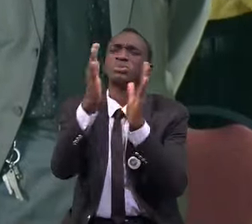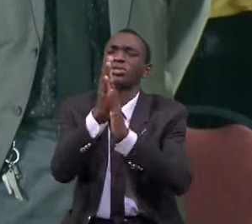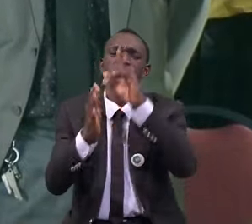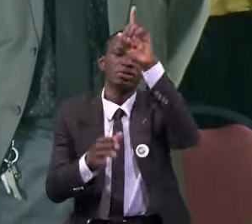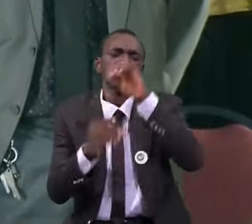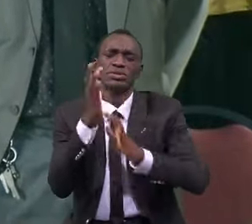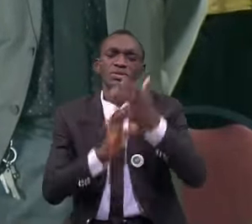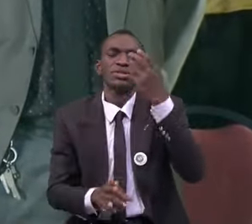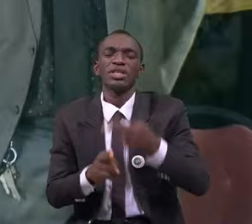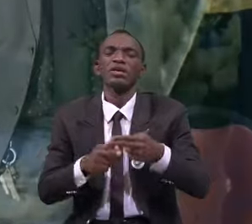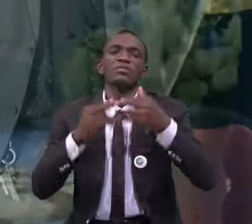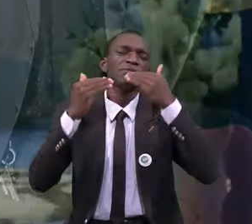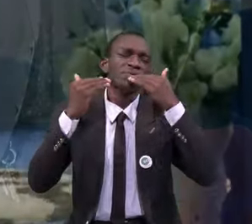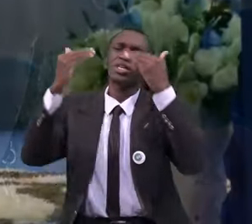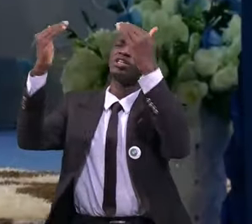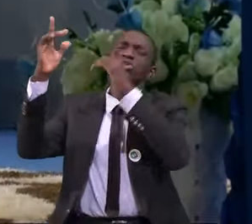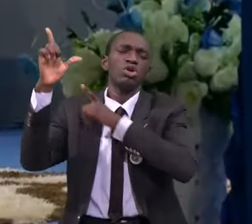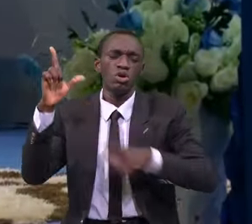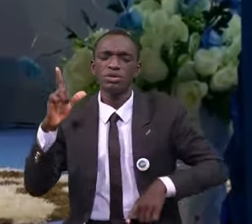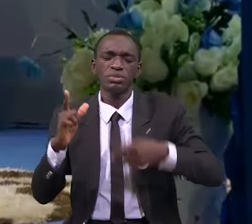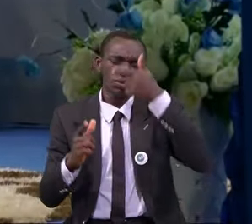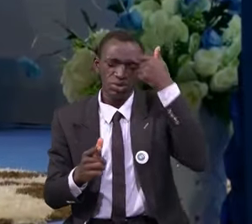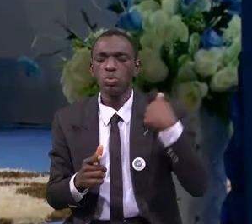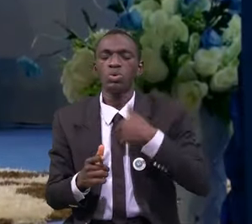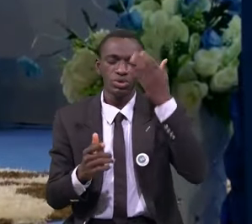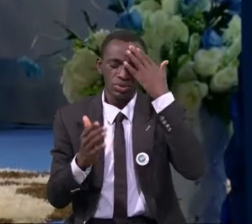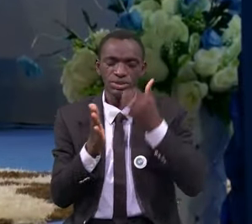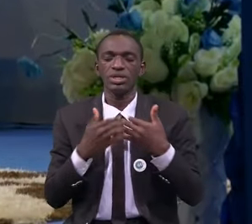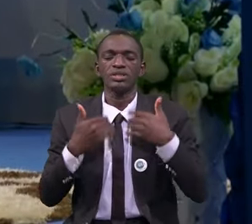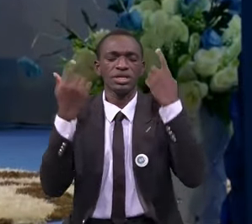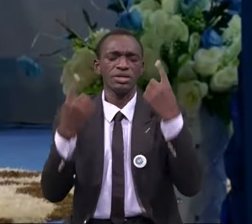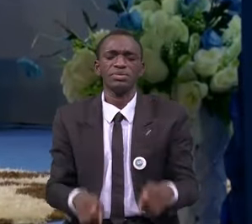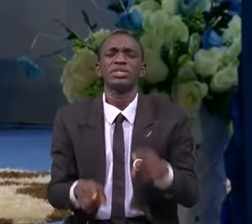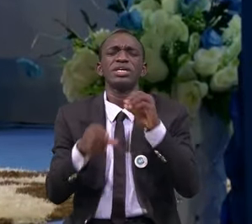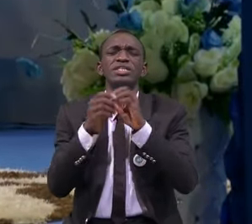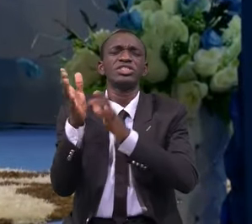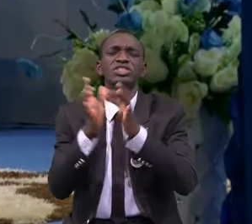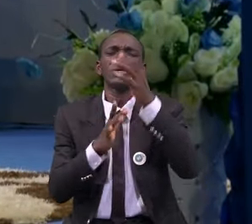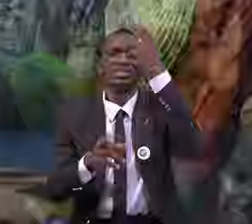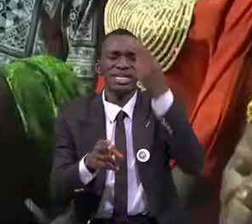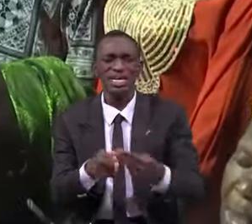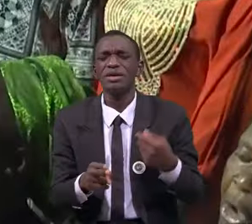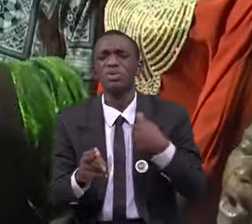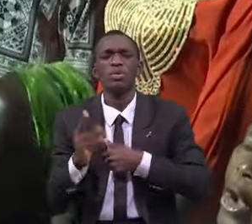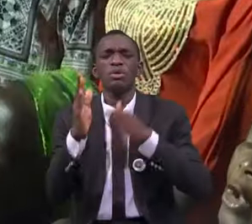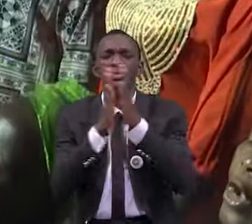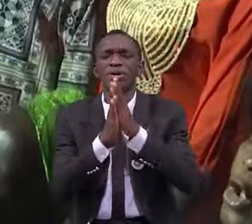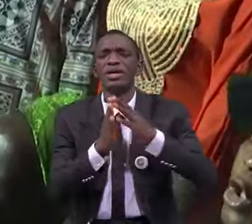Thank you, Lord, because we know it's done. In Jesus' name we